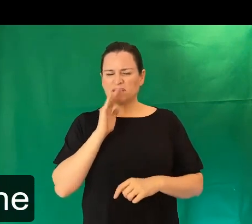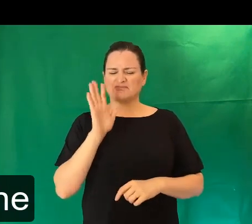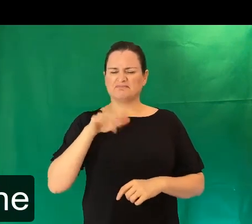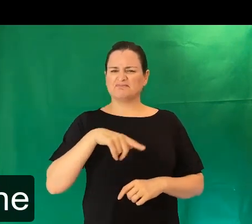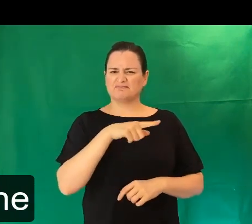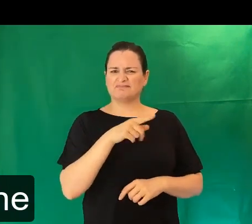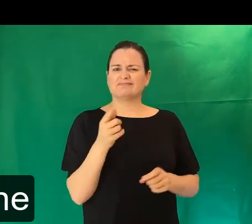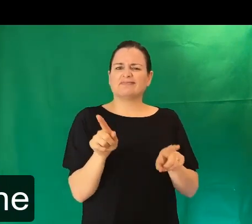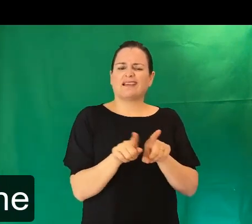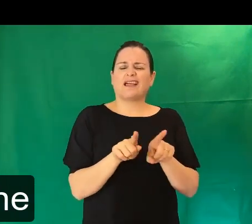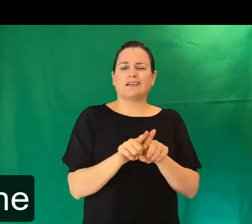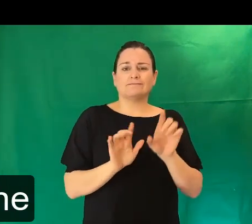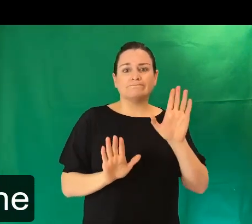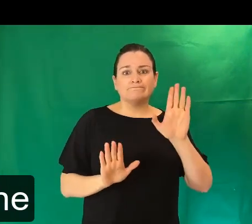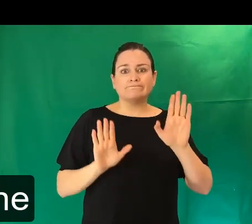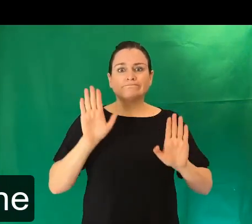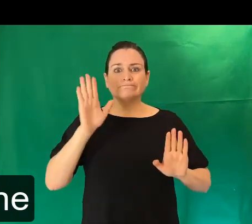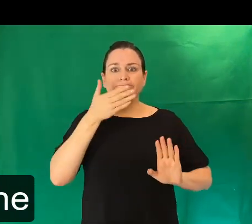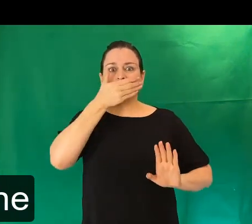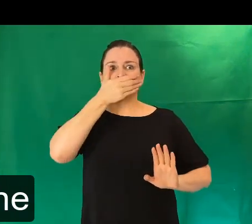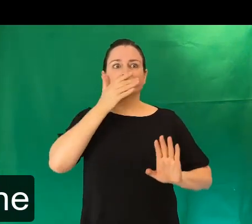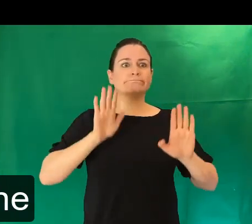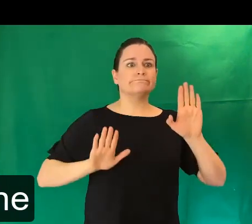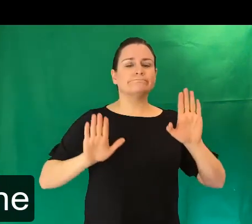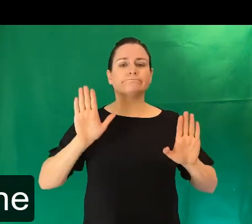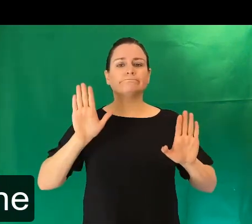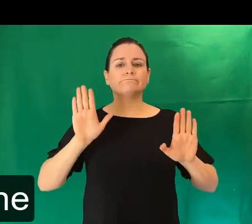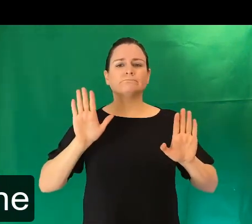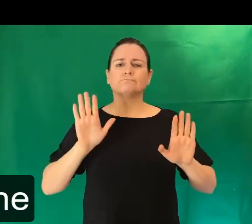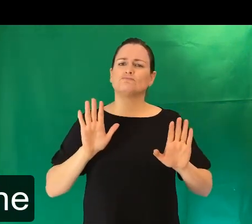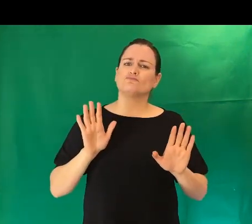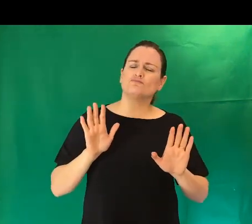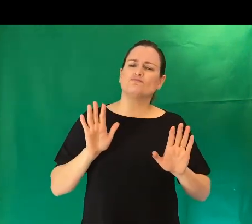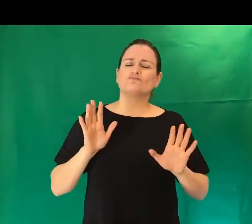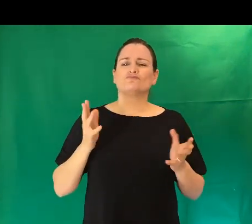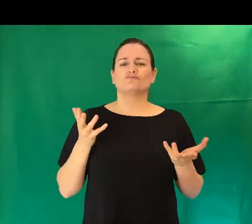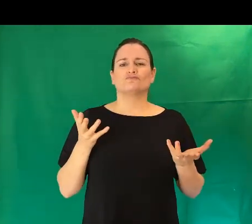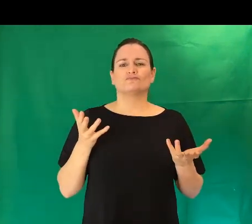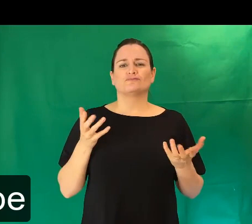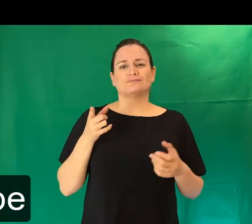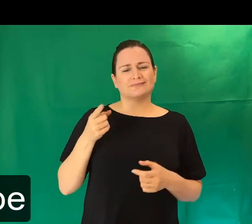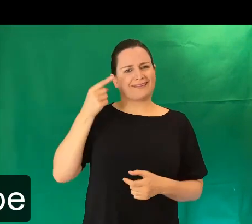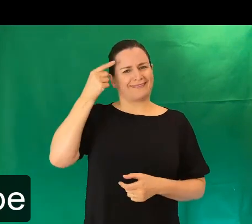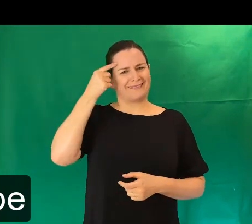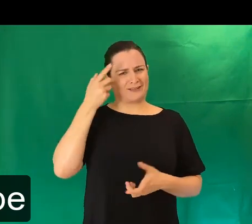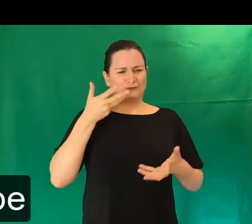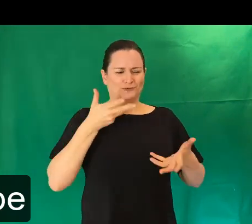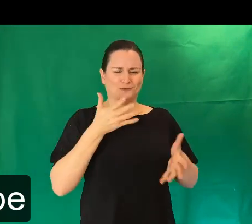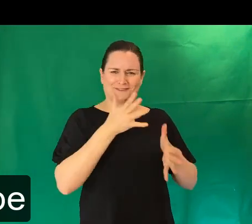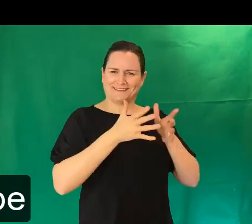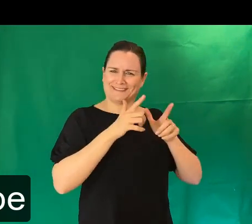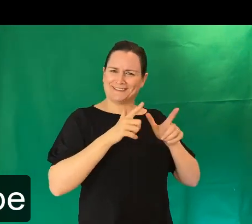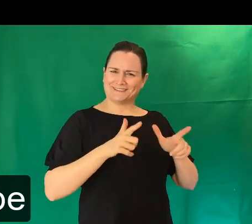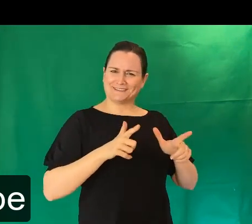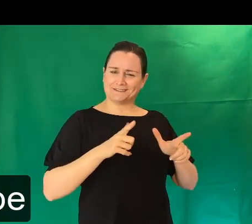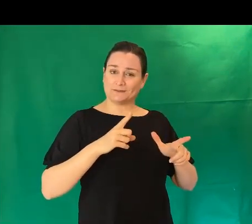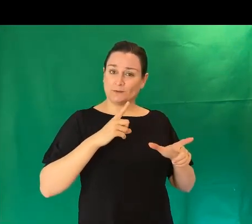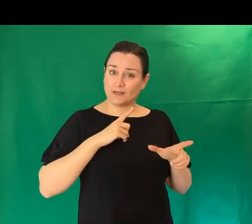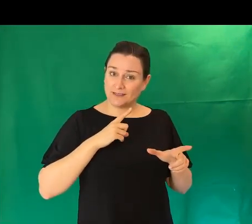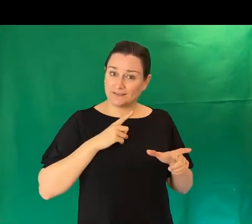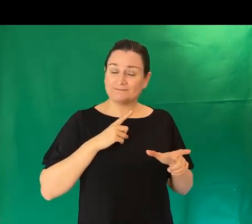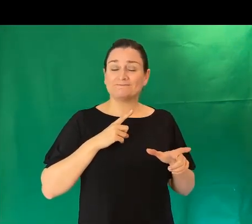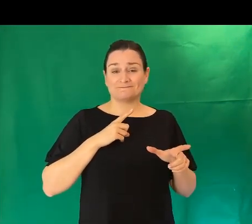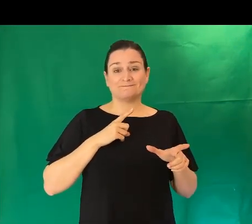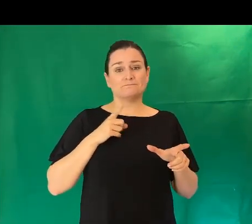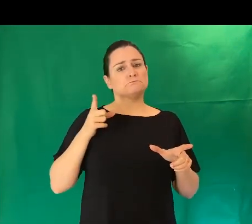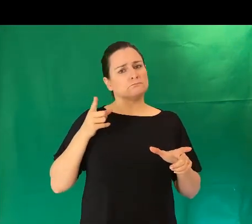form of pantomime. And this has to do with the greater resemblance that there can be